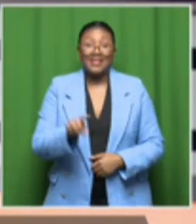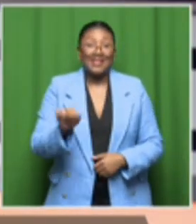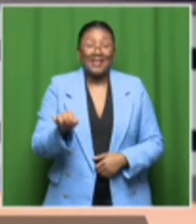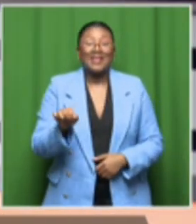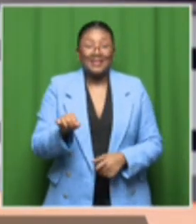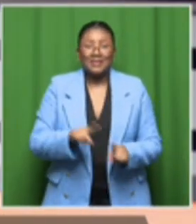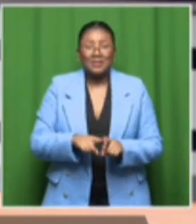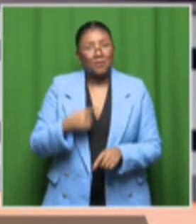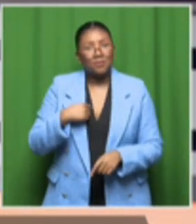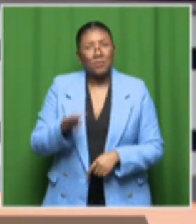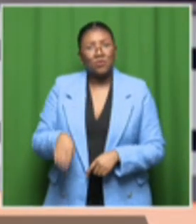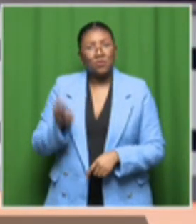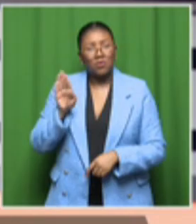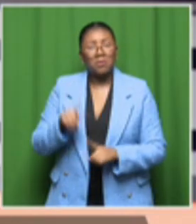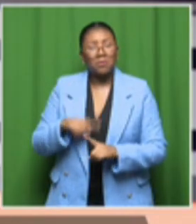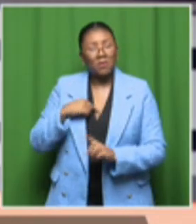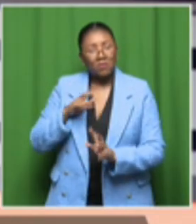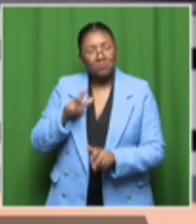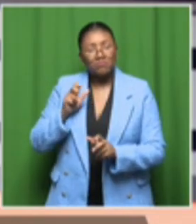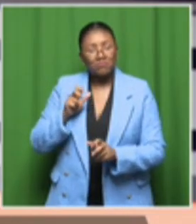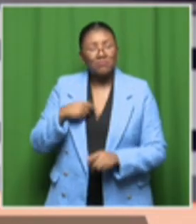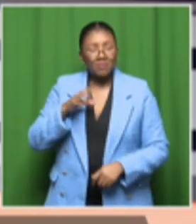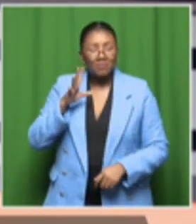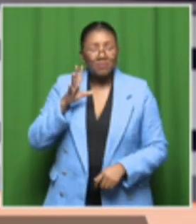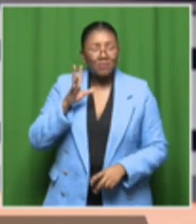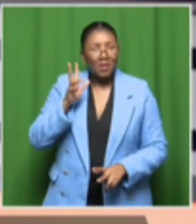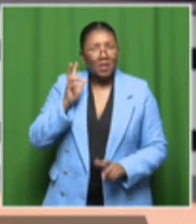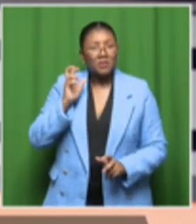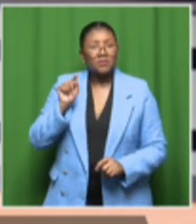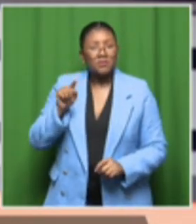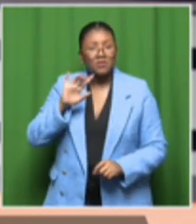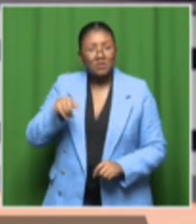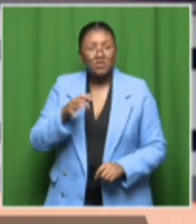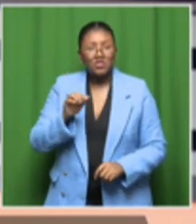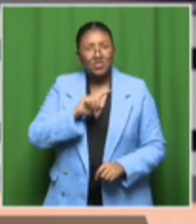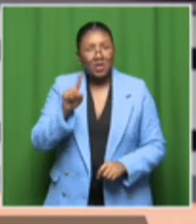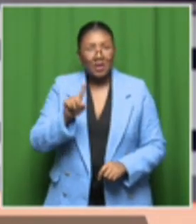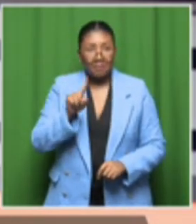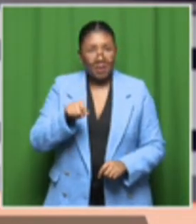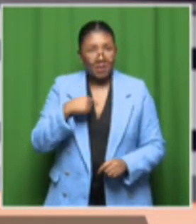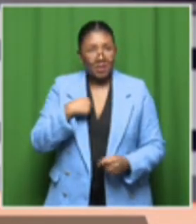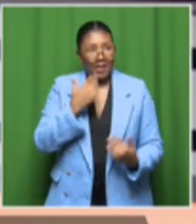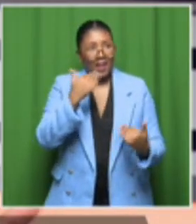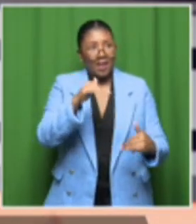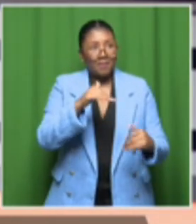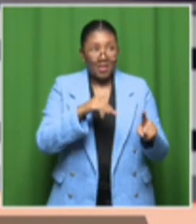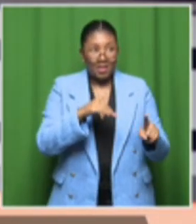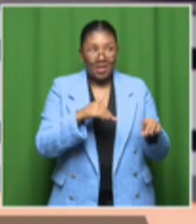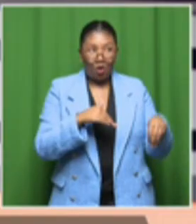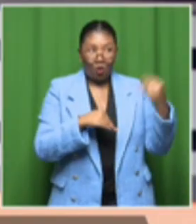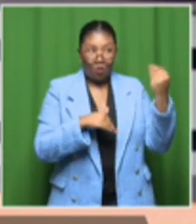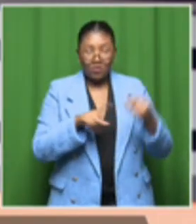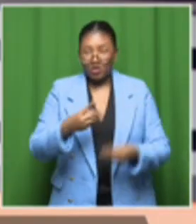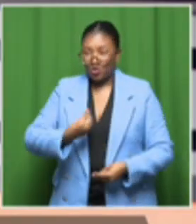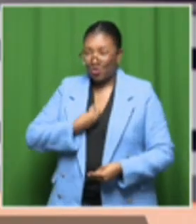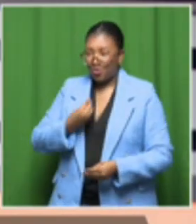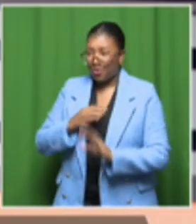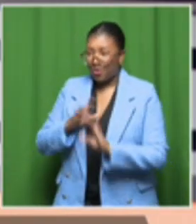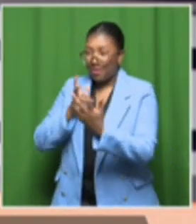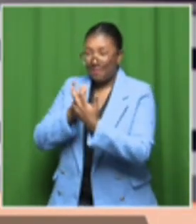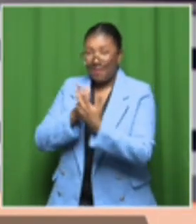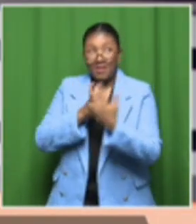us grew up on it, right? And so obviously it would have influenced us. And so it shouldn't have an age. Perhaps people are old souls as well. But if we're